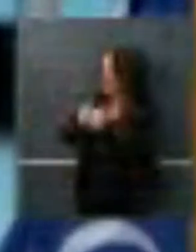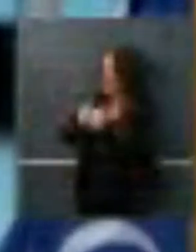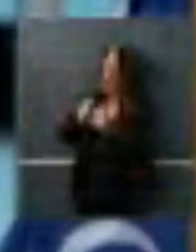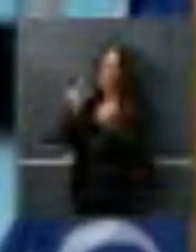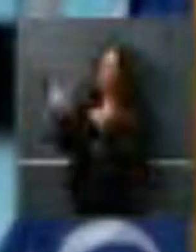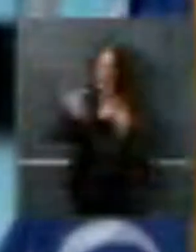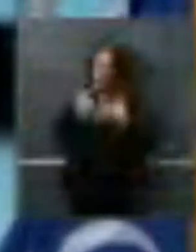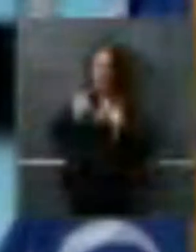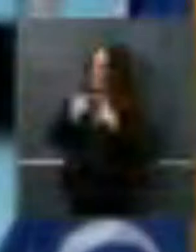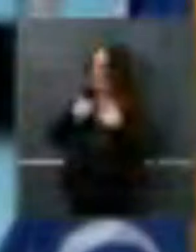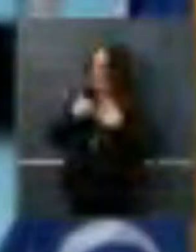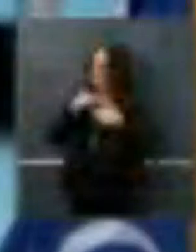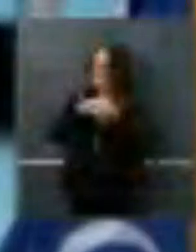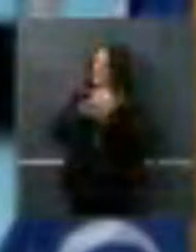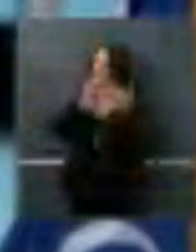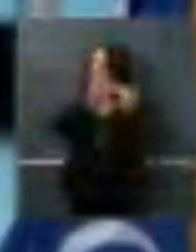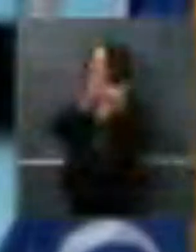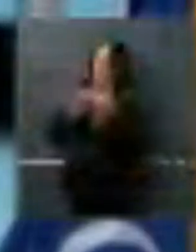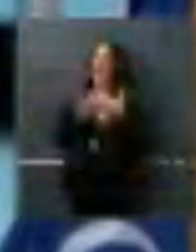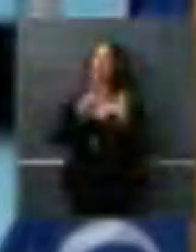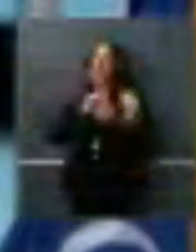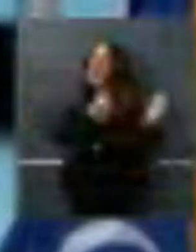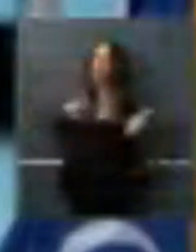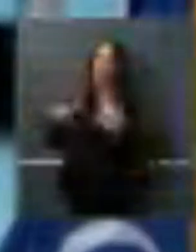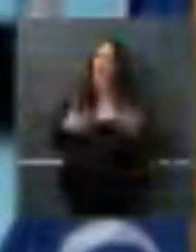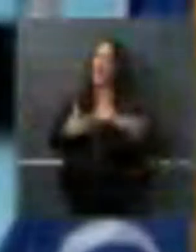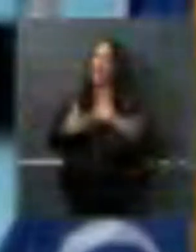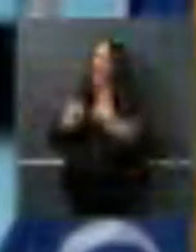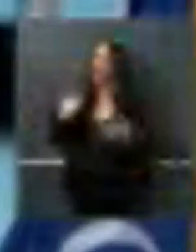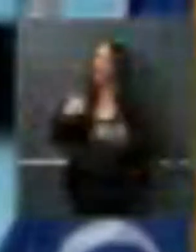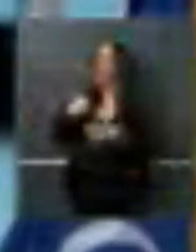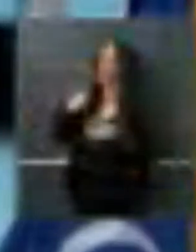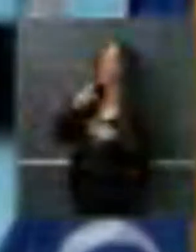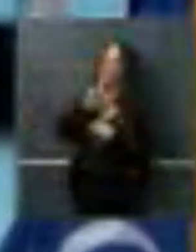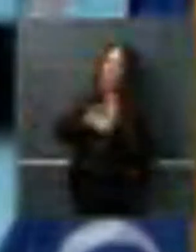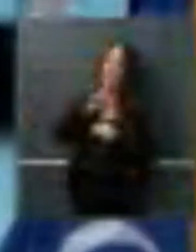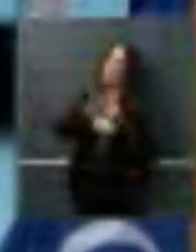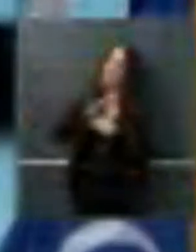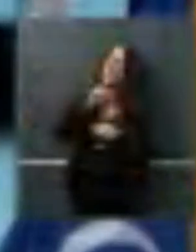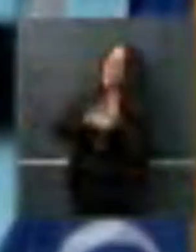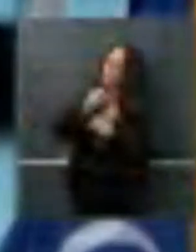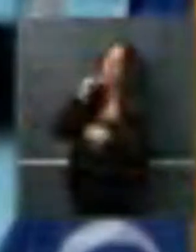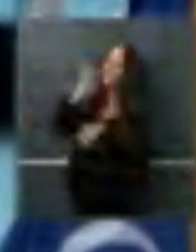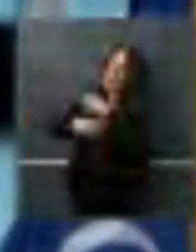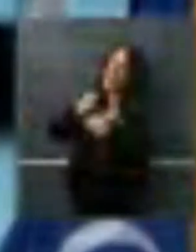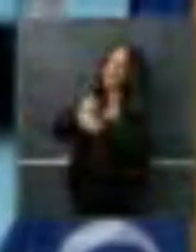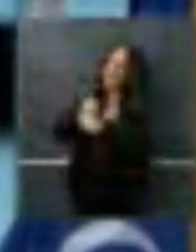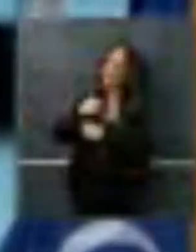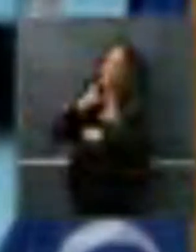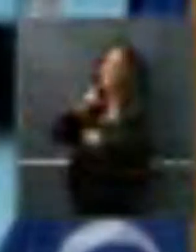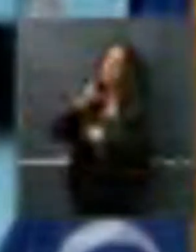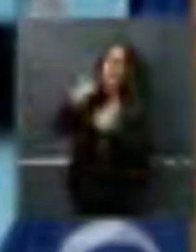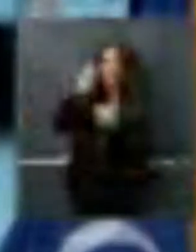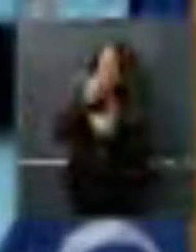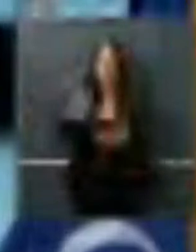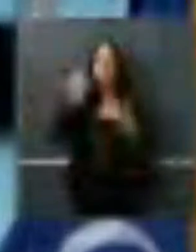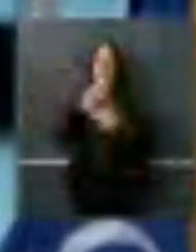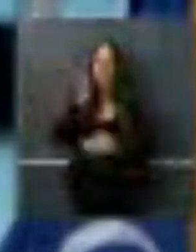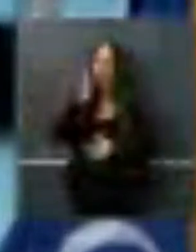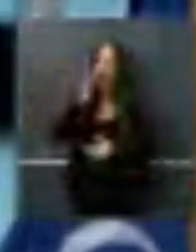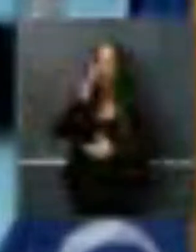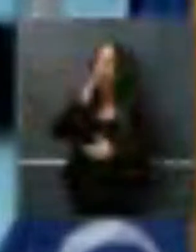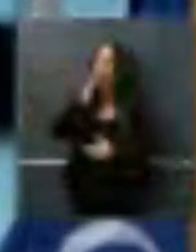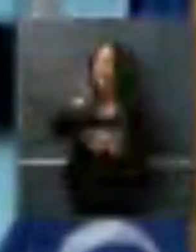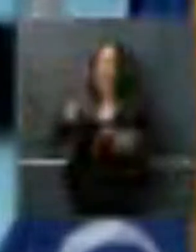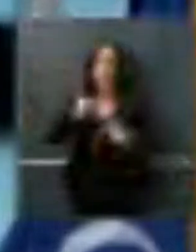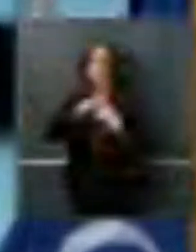promising and promoting, it seems, for decades in this country, and what specifically it will take. It's been highlighted in your